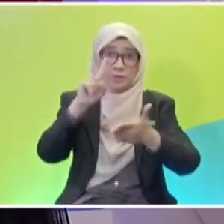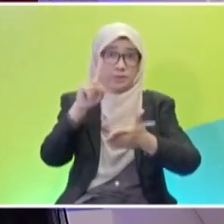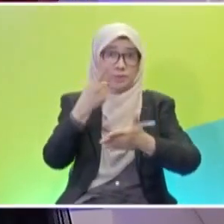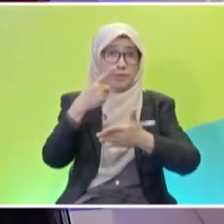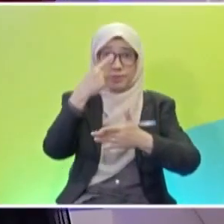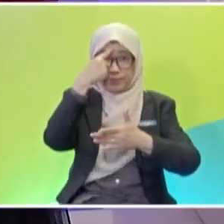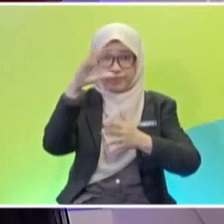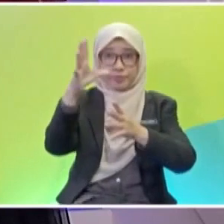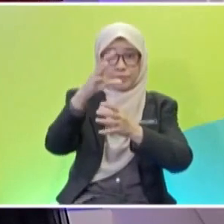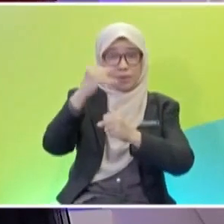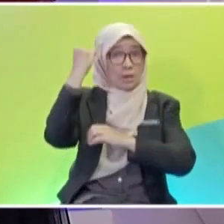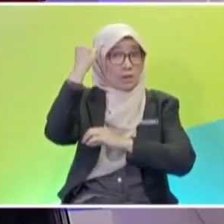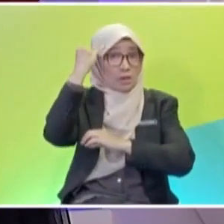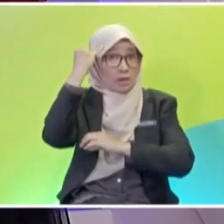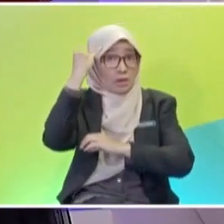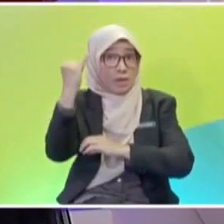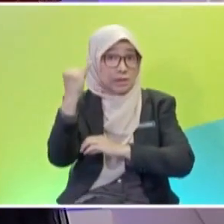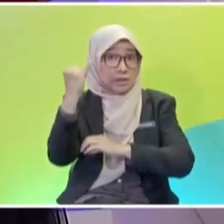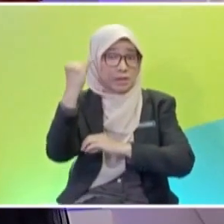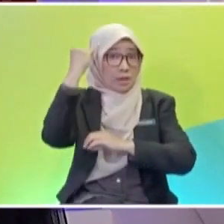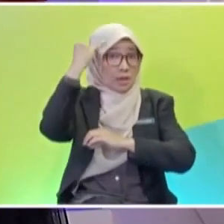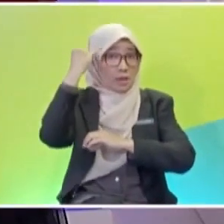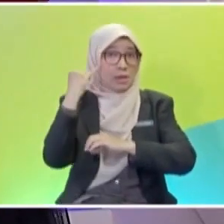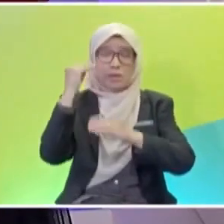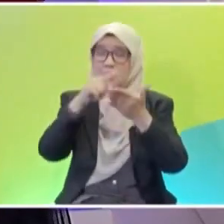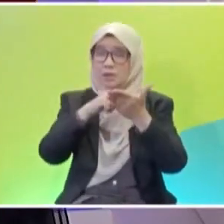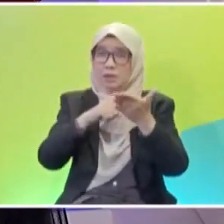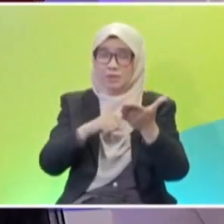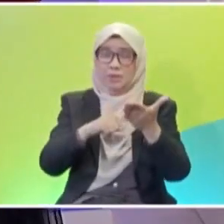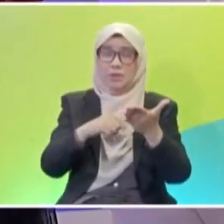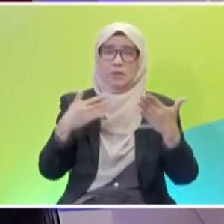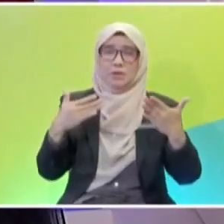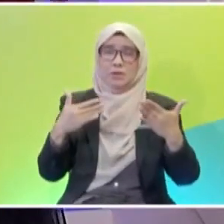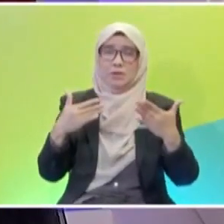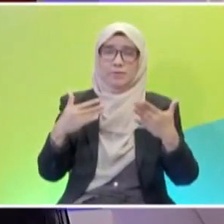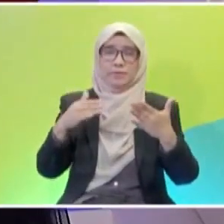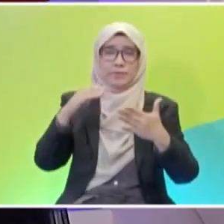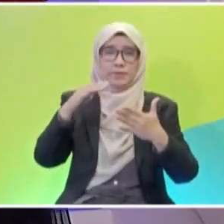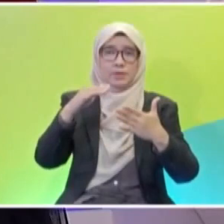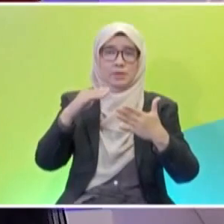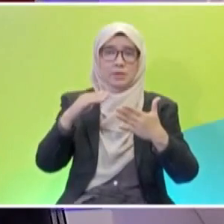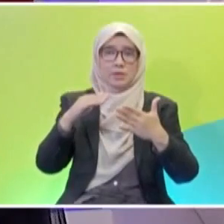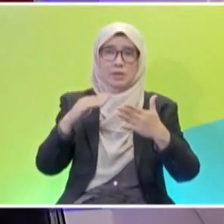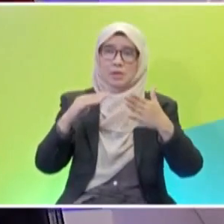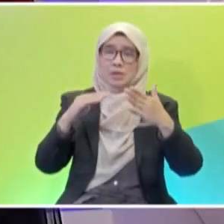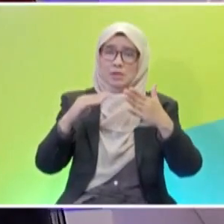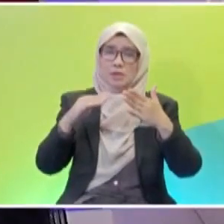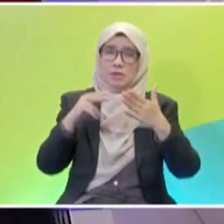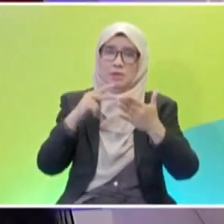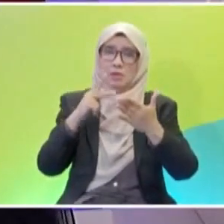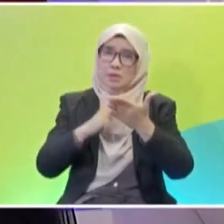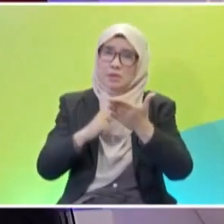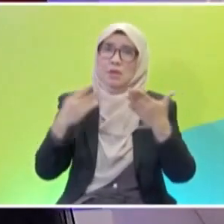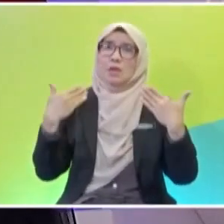will freeze. Oh my Lord, there's a lot to yes. read. Mm-hmm. And then the moment they start reading and then they